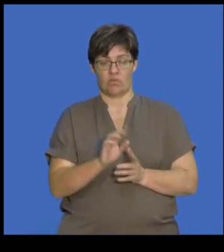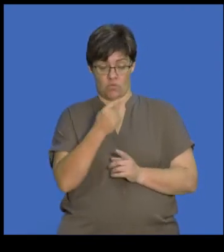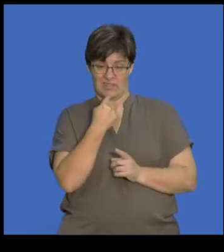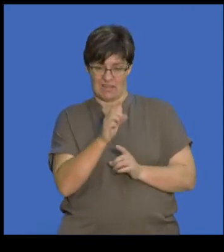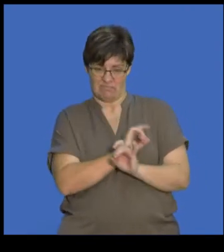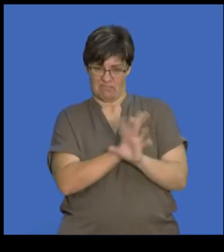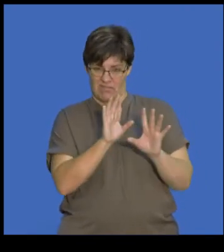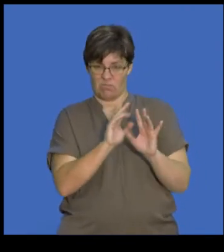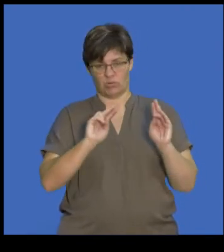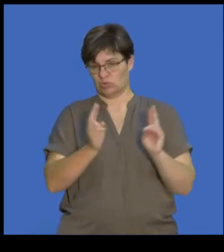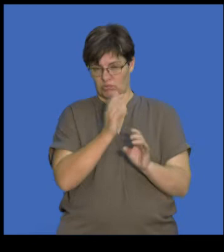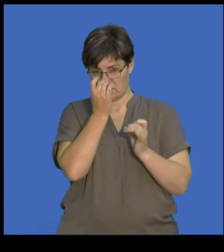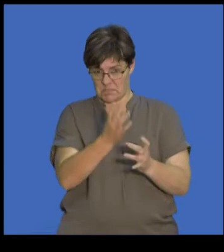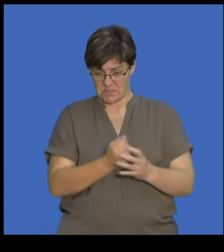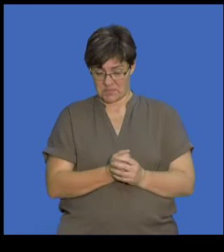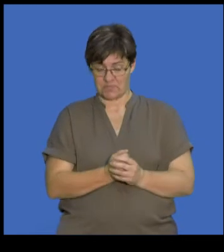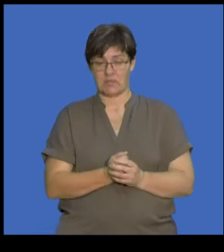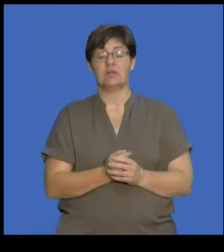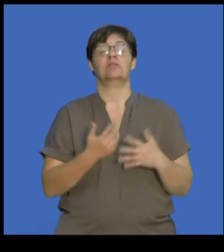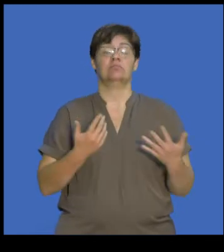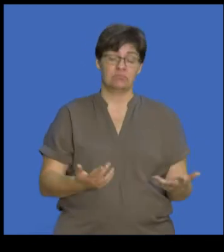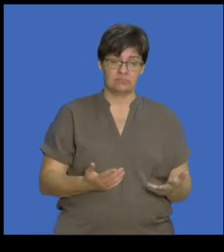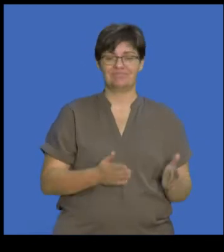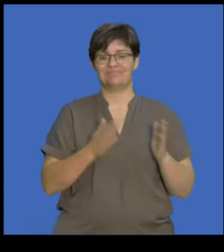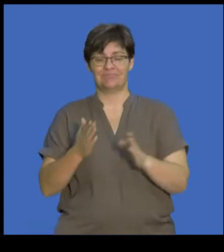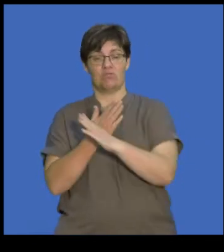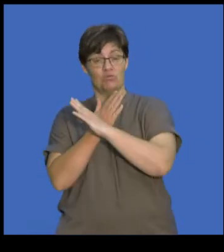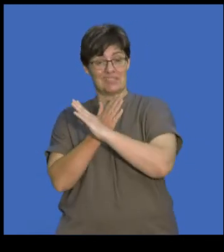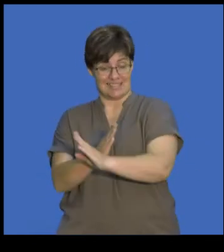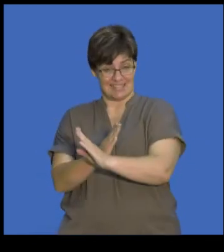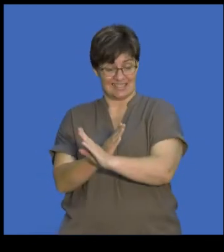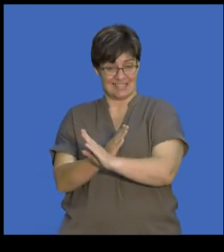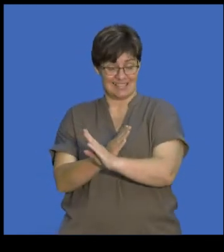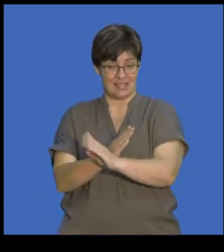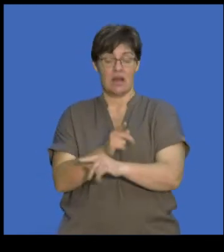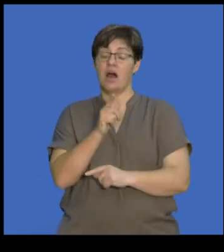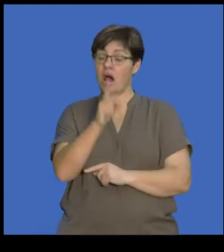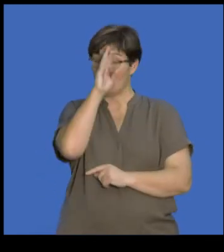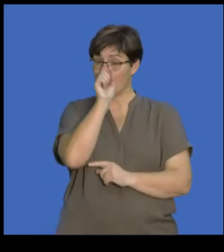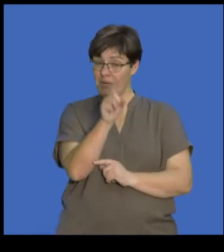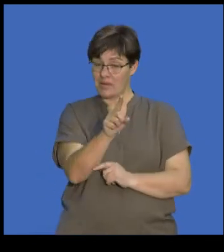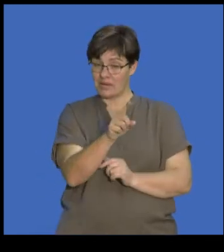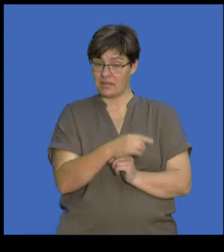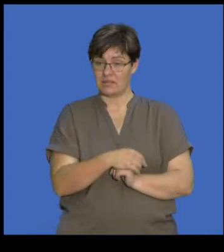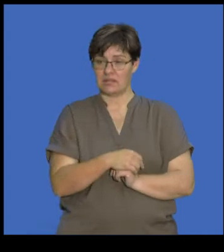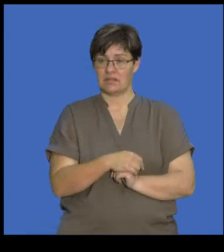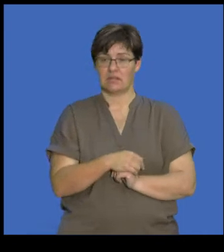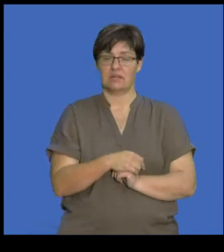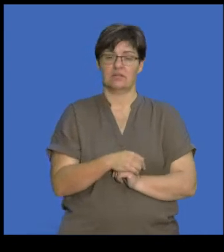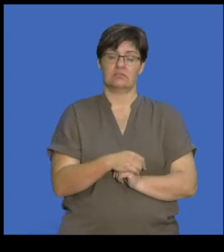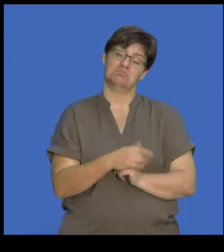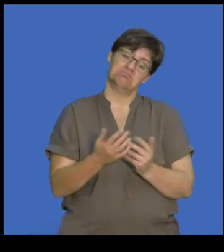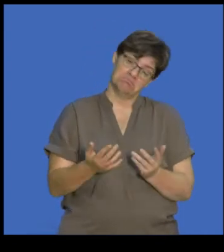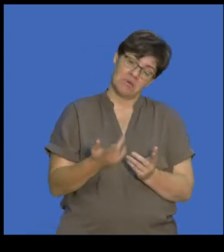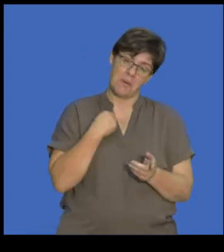short. Right? But then when it comes to resistance of a parallel circuit, you'd remember that you can actually